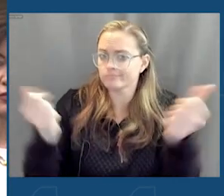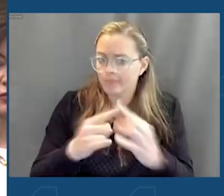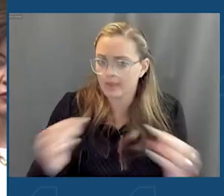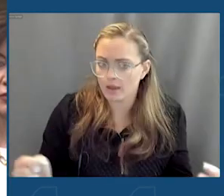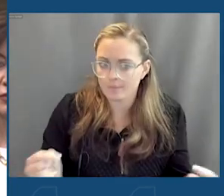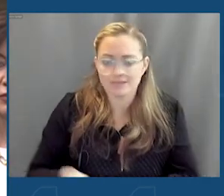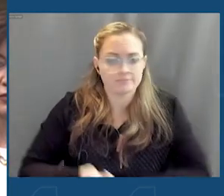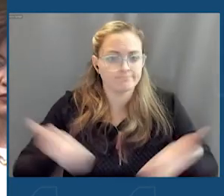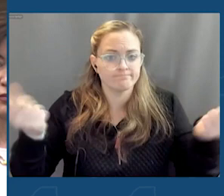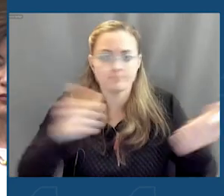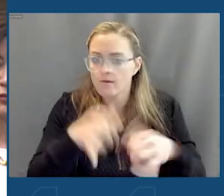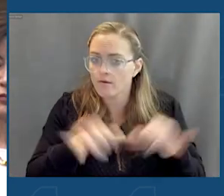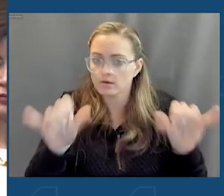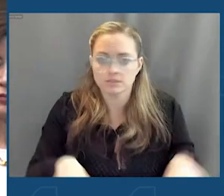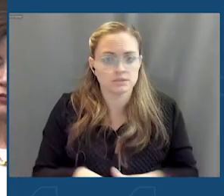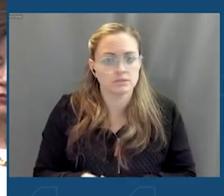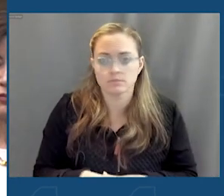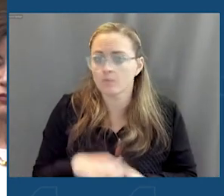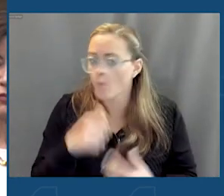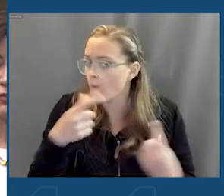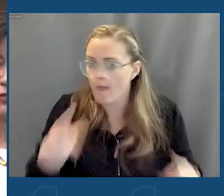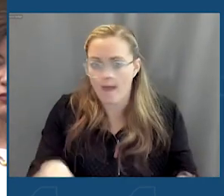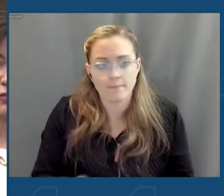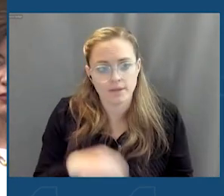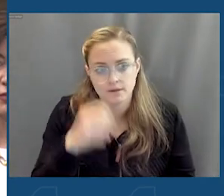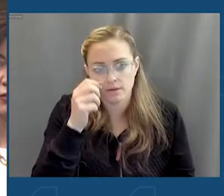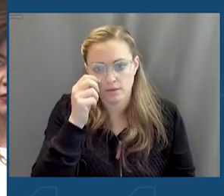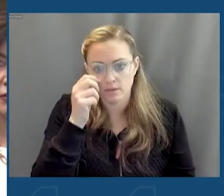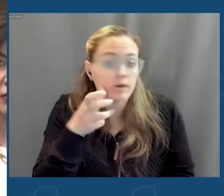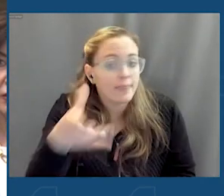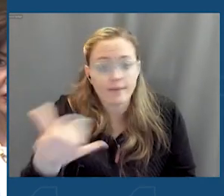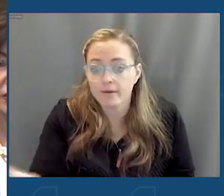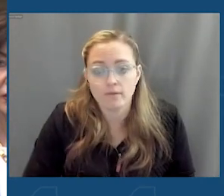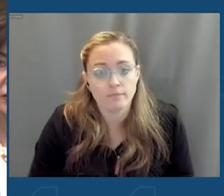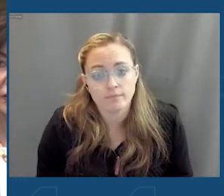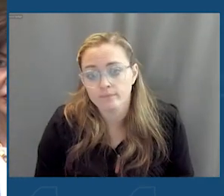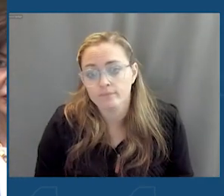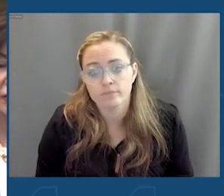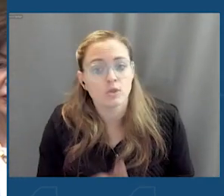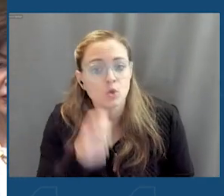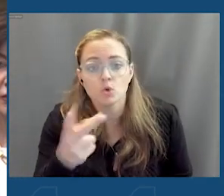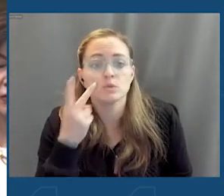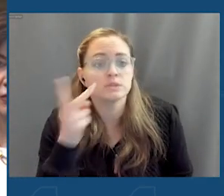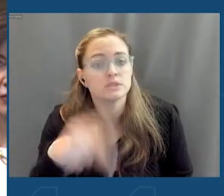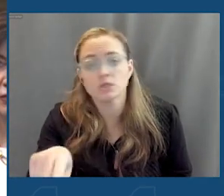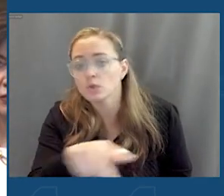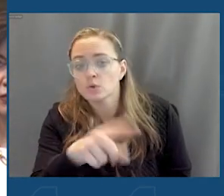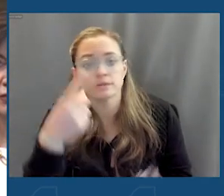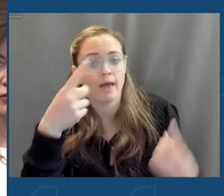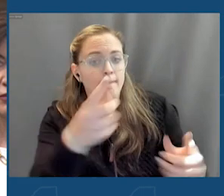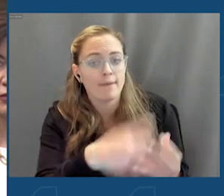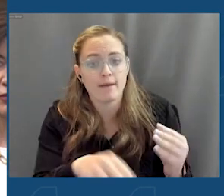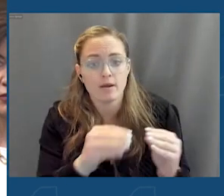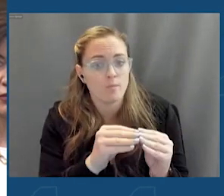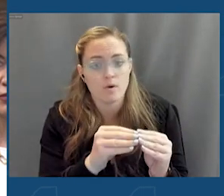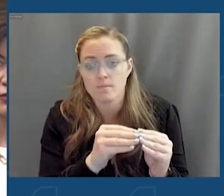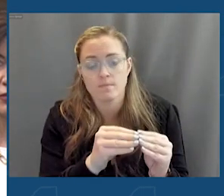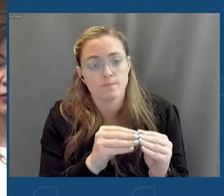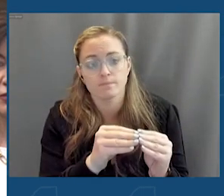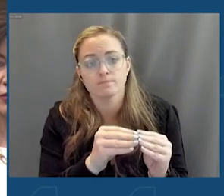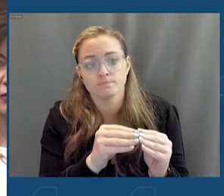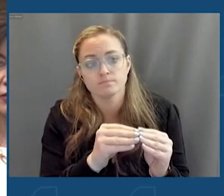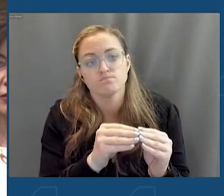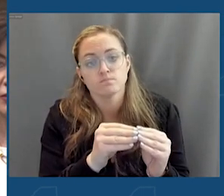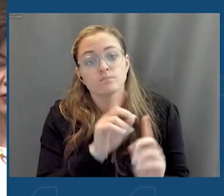our system. That's not going to happen. They're not there now. You don't see those encampments anymore on our system. And